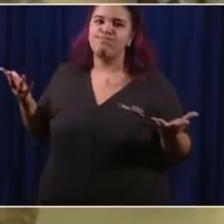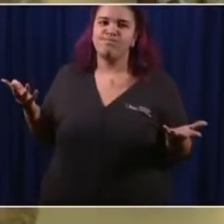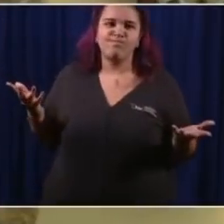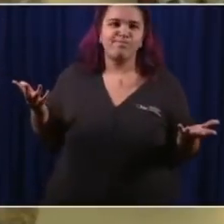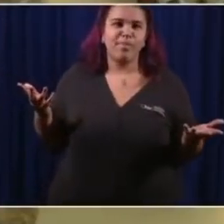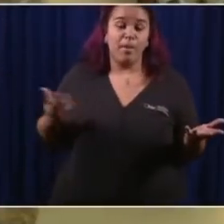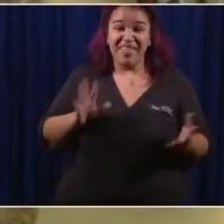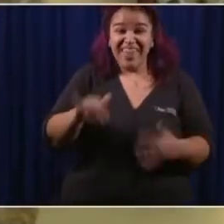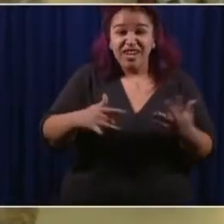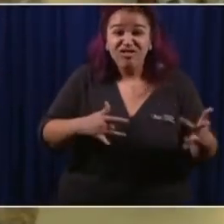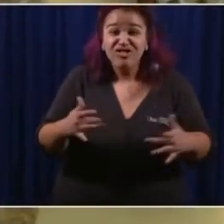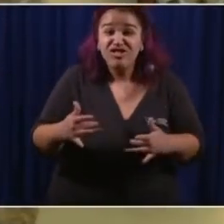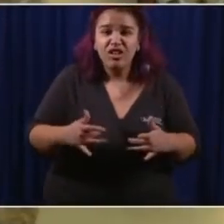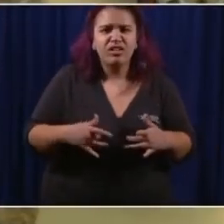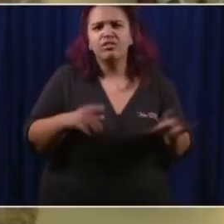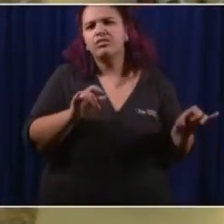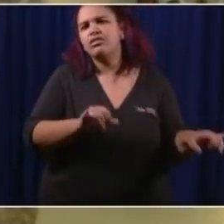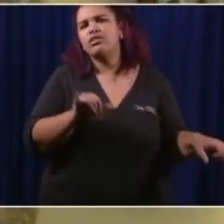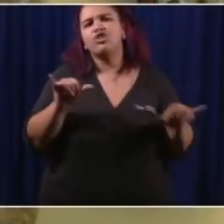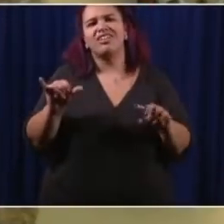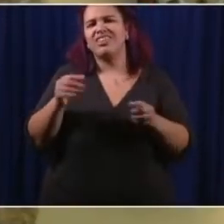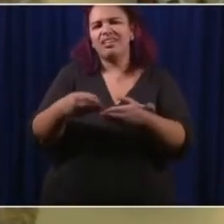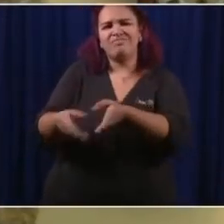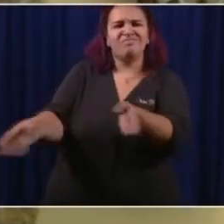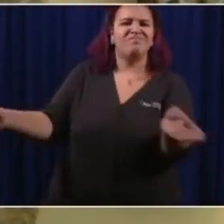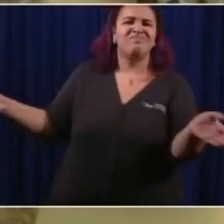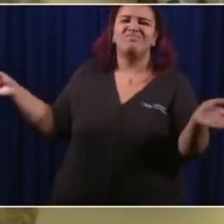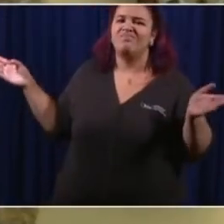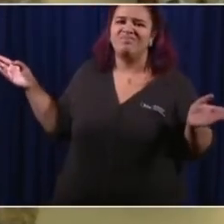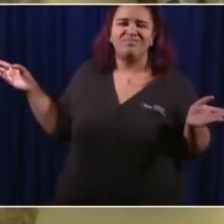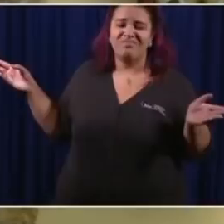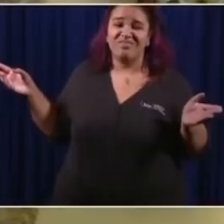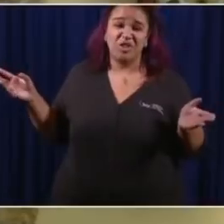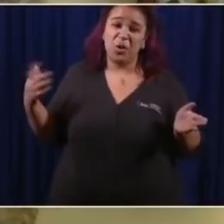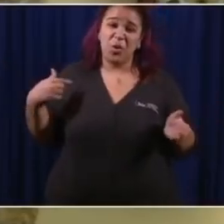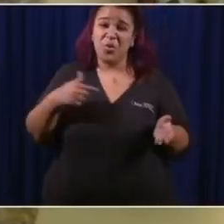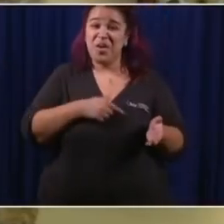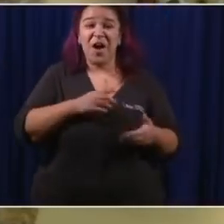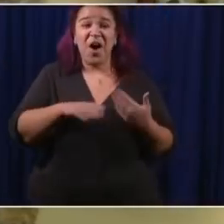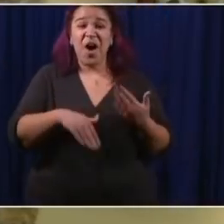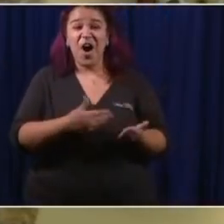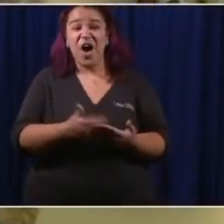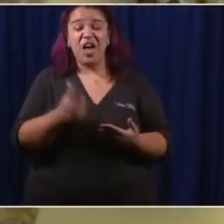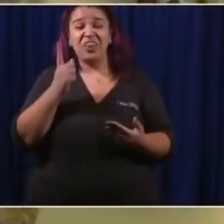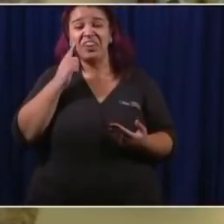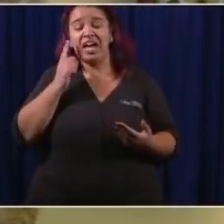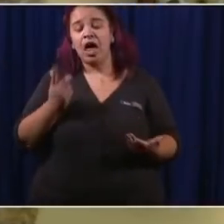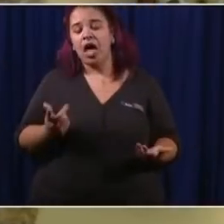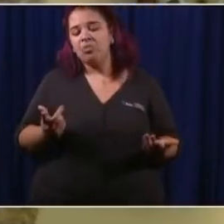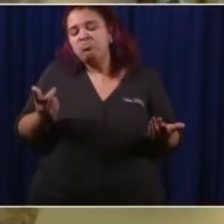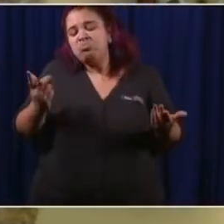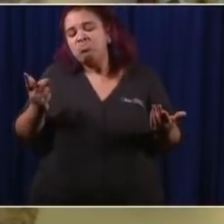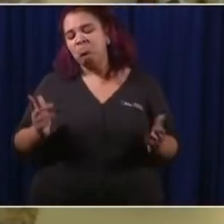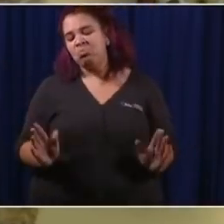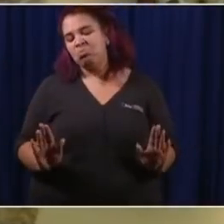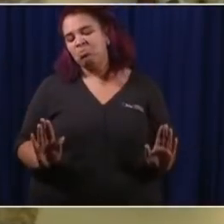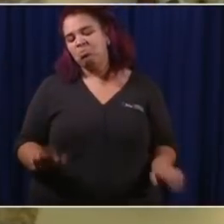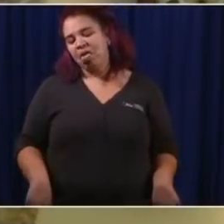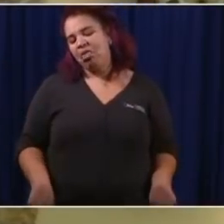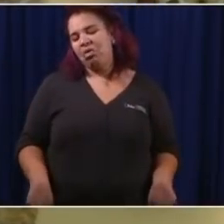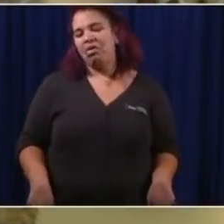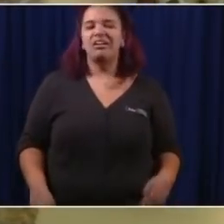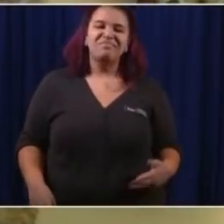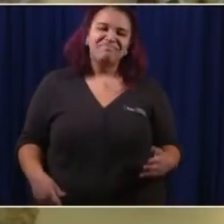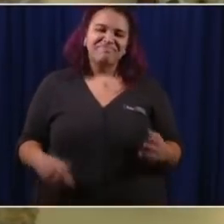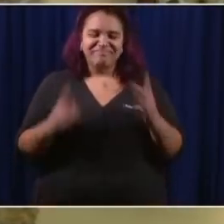us. We all kind of let our guard down sometimes. And, the strongest